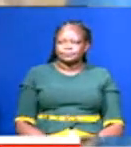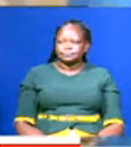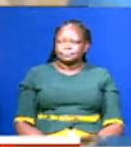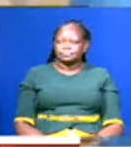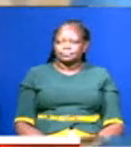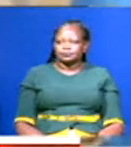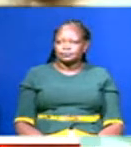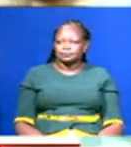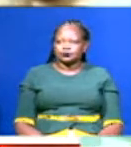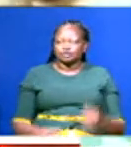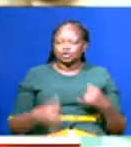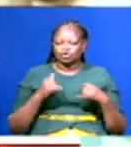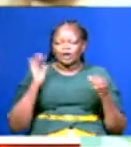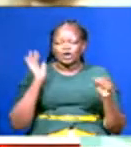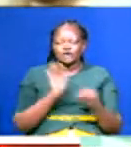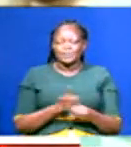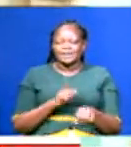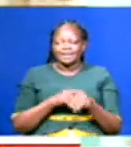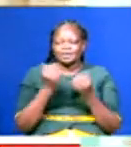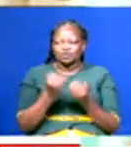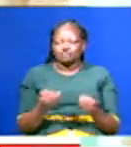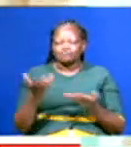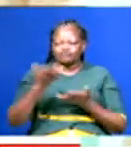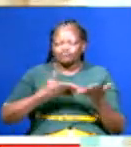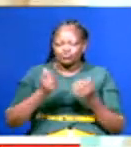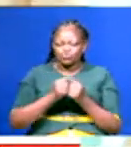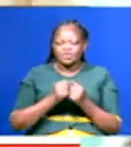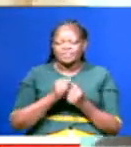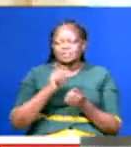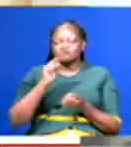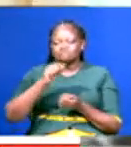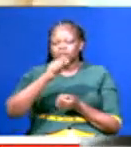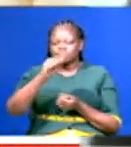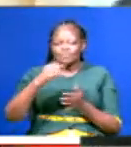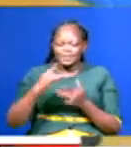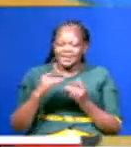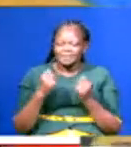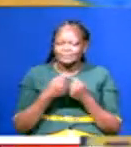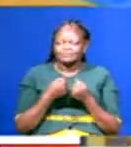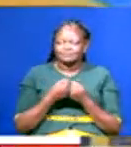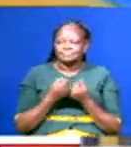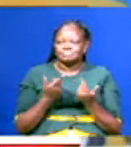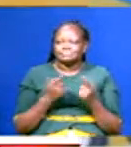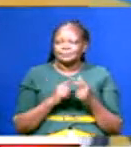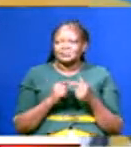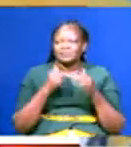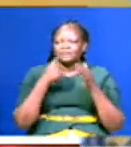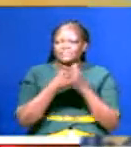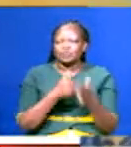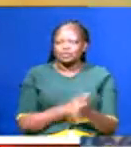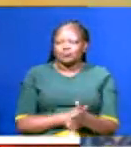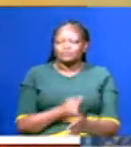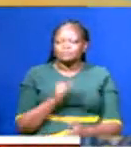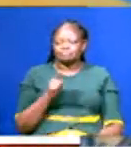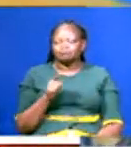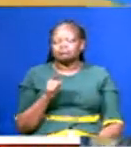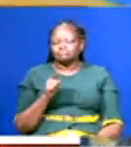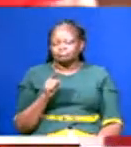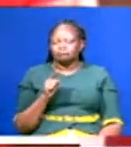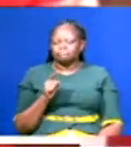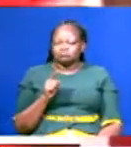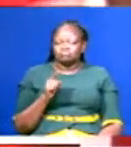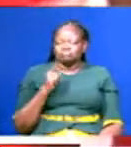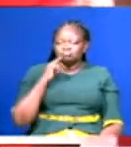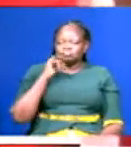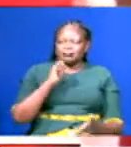Excitement filled the air as the children interacted with the chess boards, carefully playing the game. The founder of Chess in Slums Africa, Tunde Anakoya, said